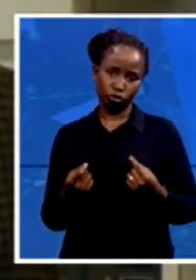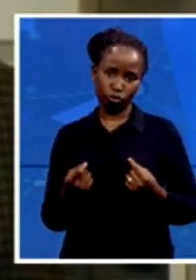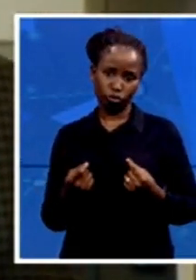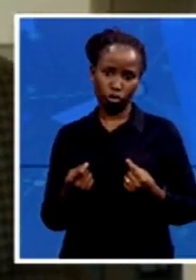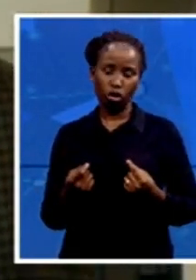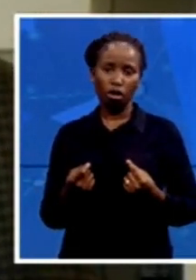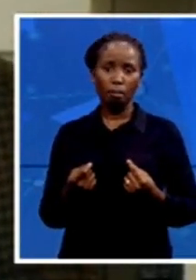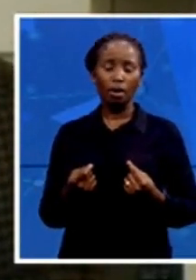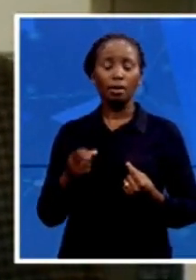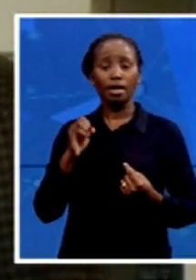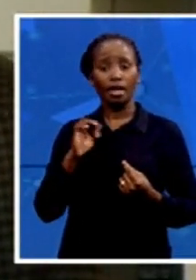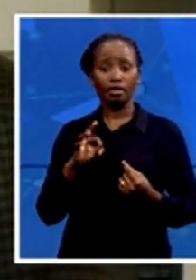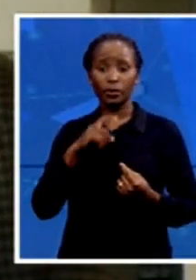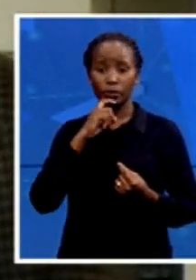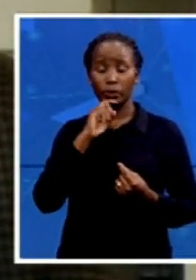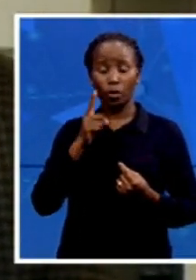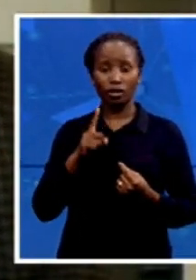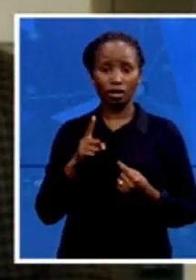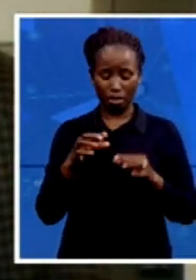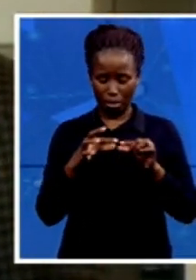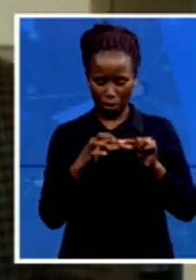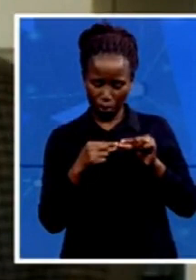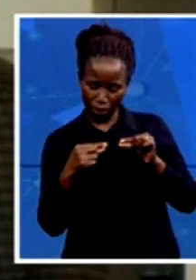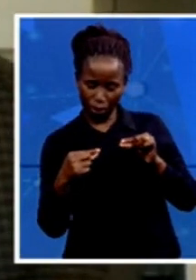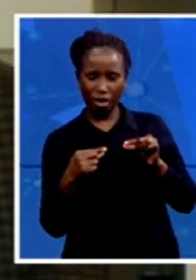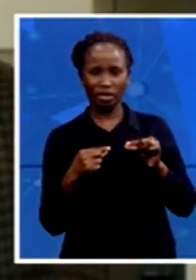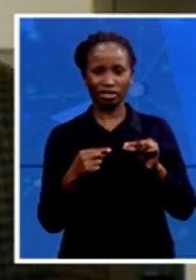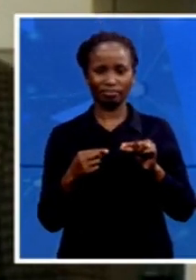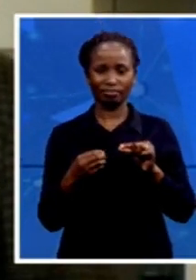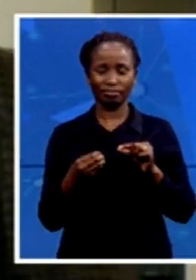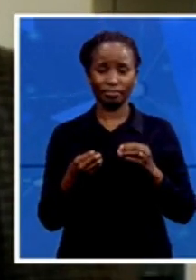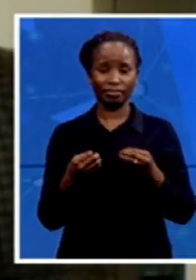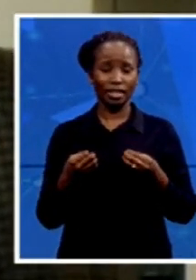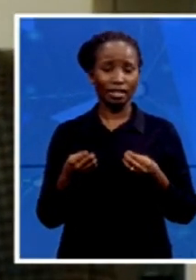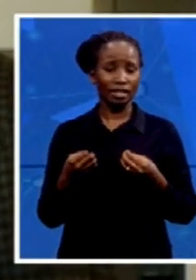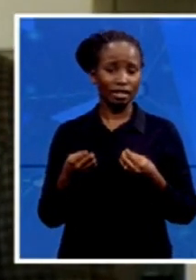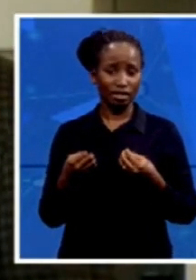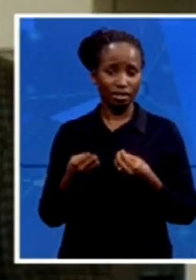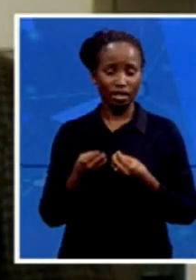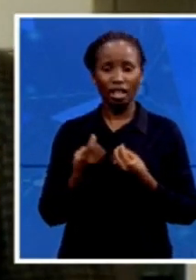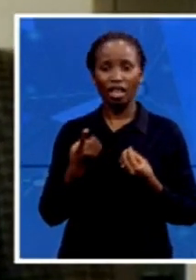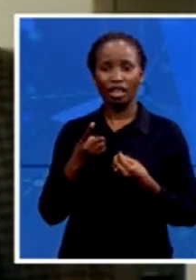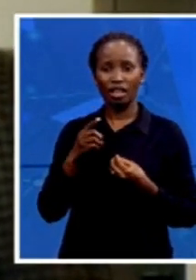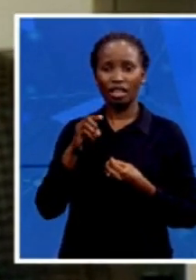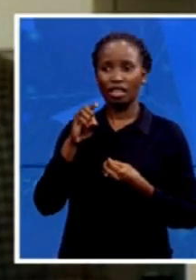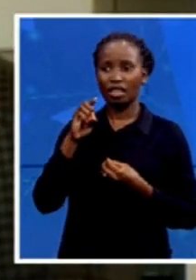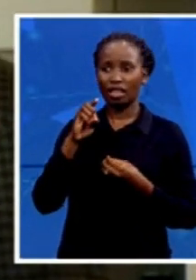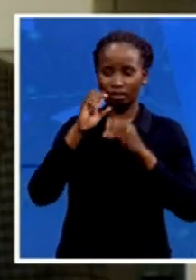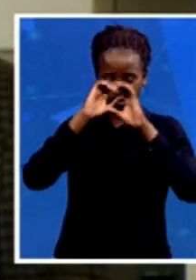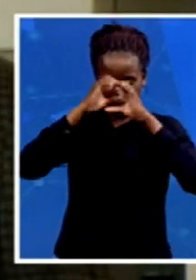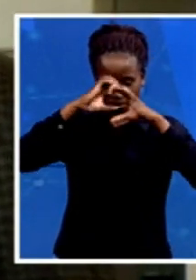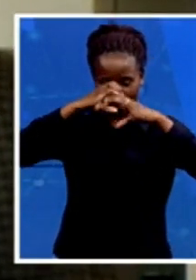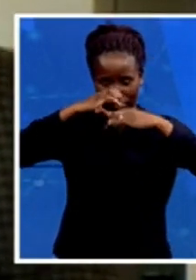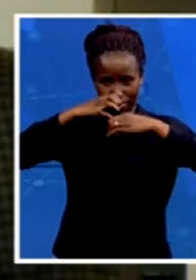instruments, conventional minimal invasive would be laparoscopic surgery. But now we're moving forward to doing robotic surgery,